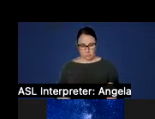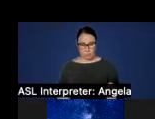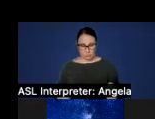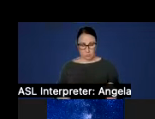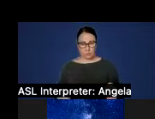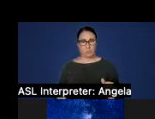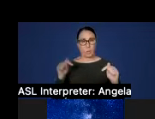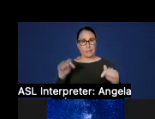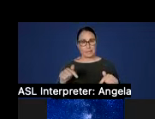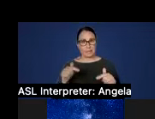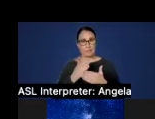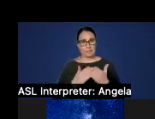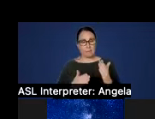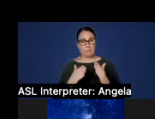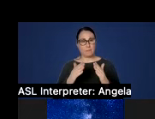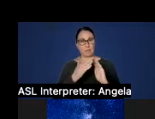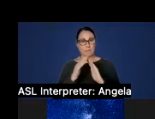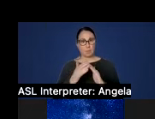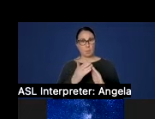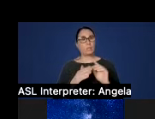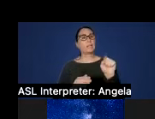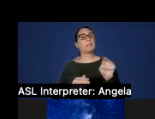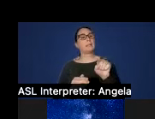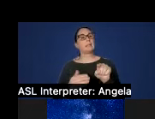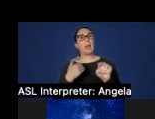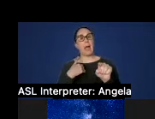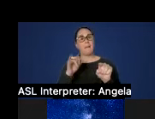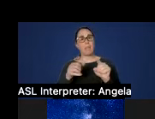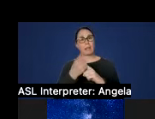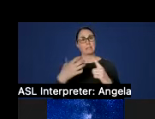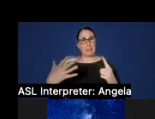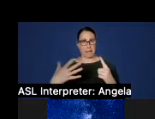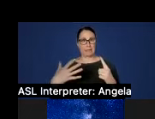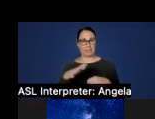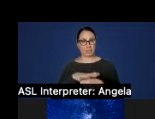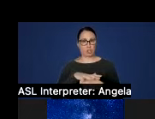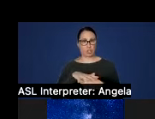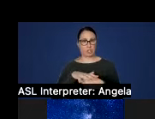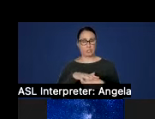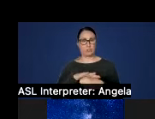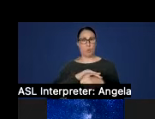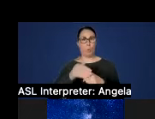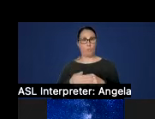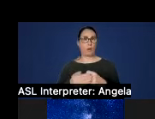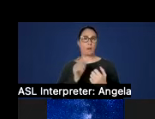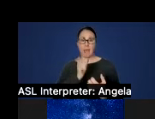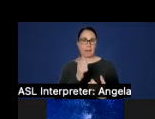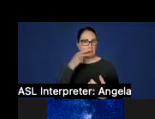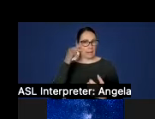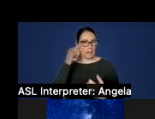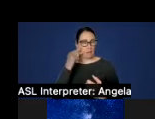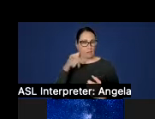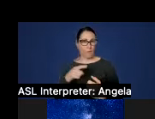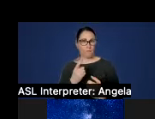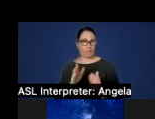of the communities that have that expanded jurisdiction over non-native offenders.